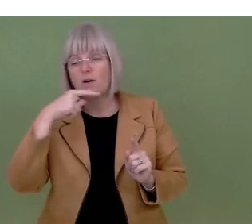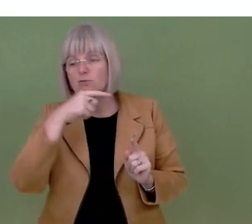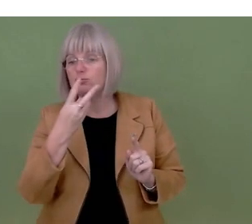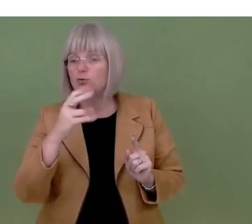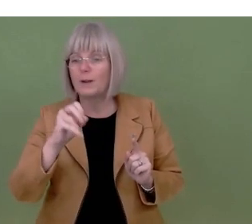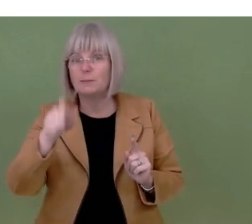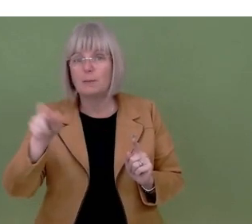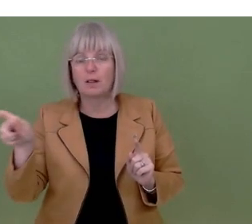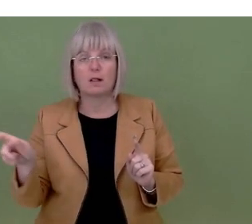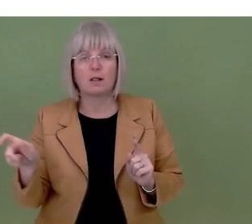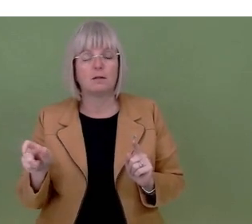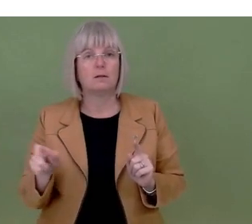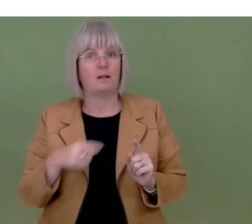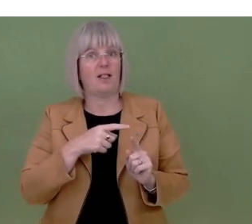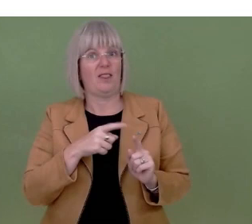make the case to the